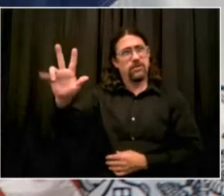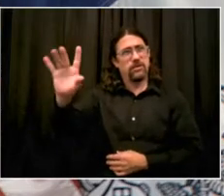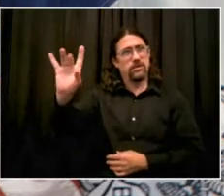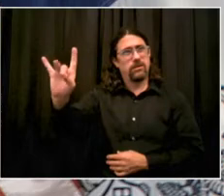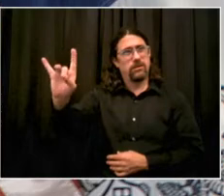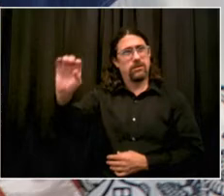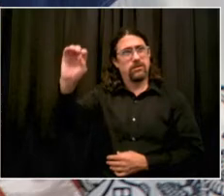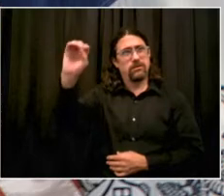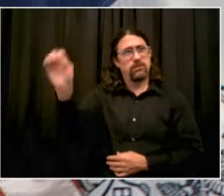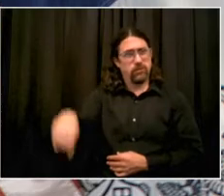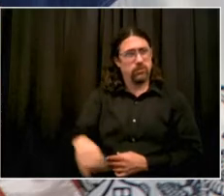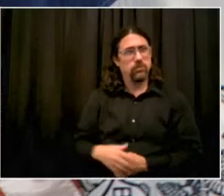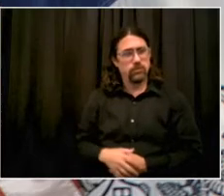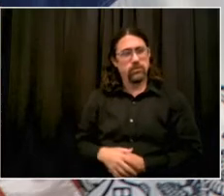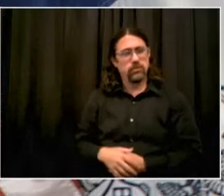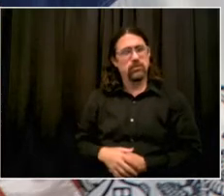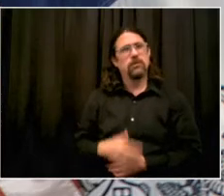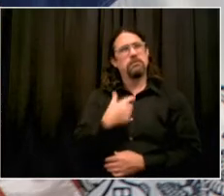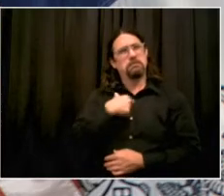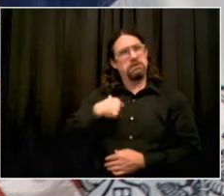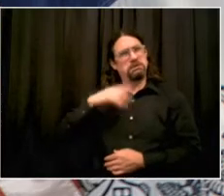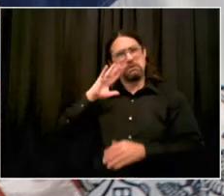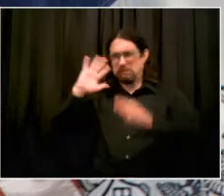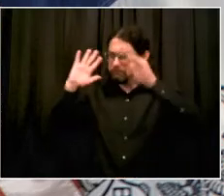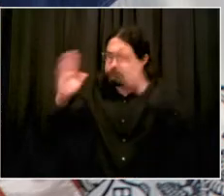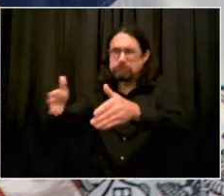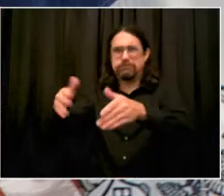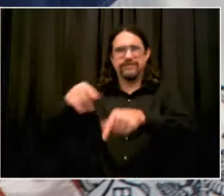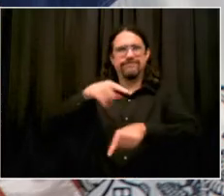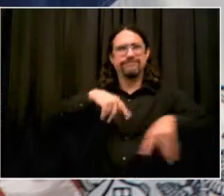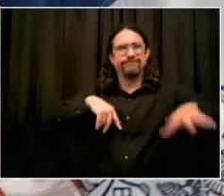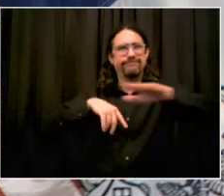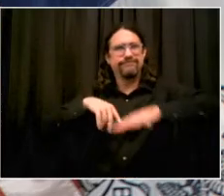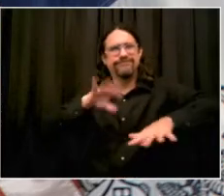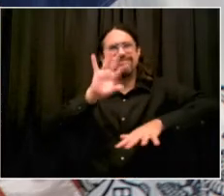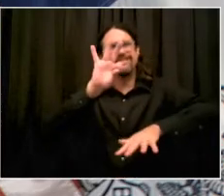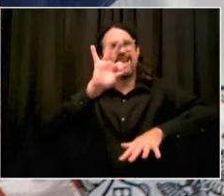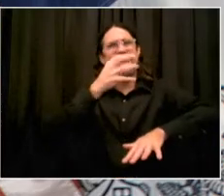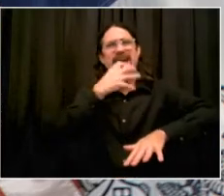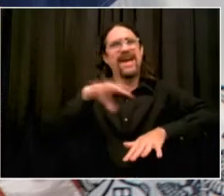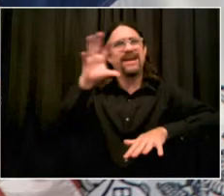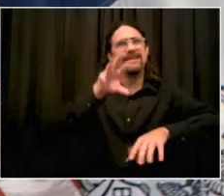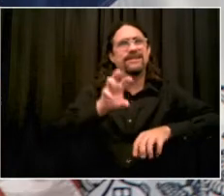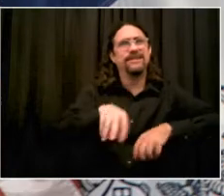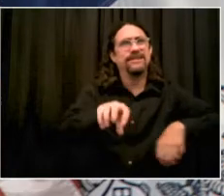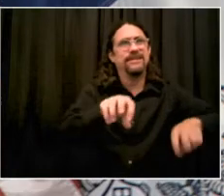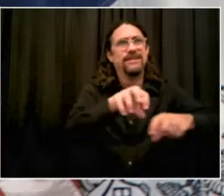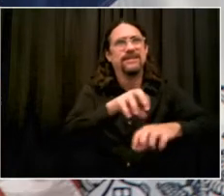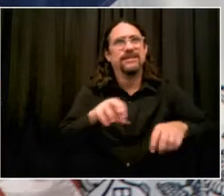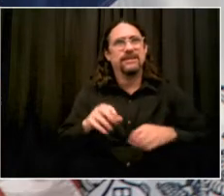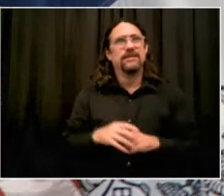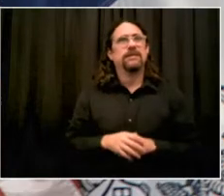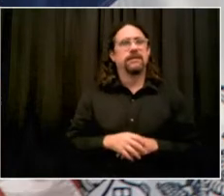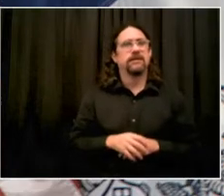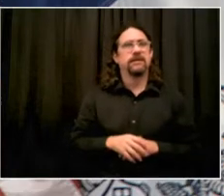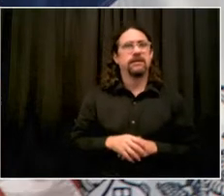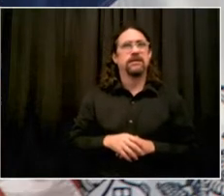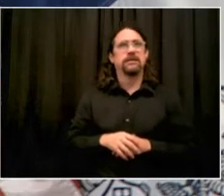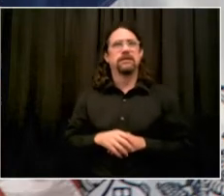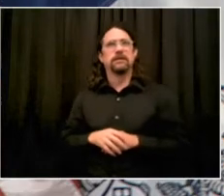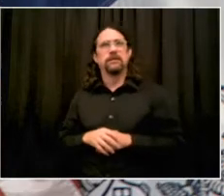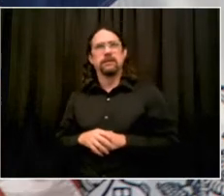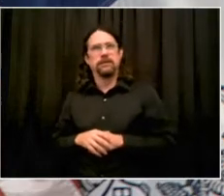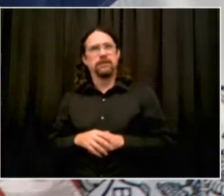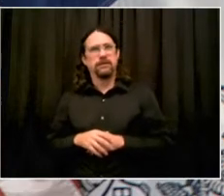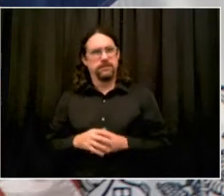quickly and keep that citywide rolling average, 7-day average, well below 3%. So